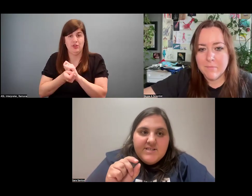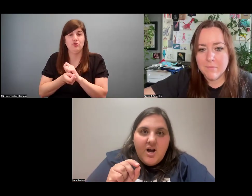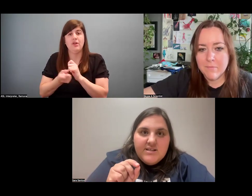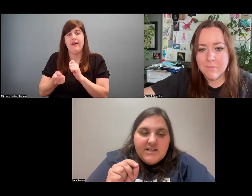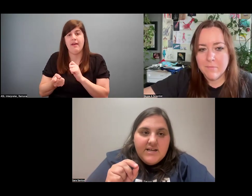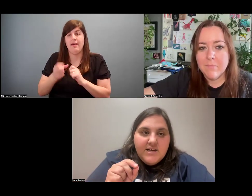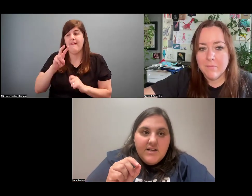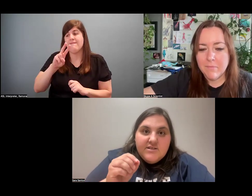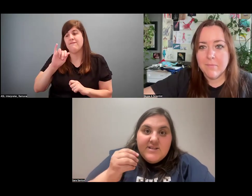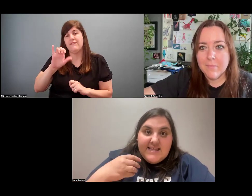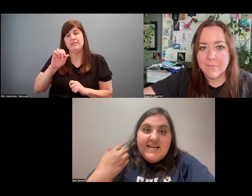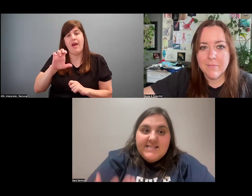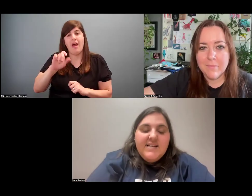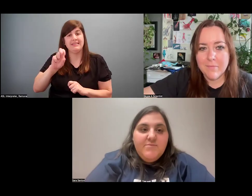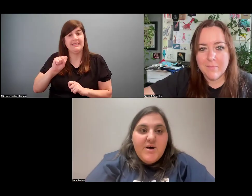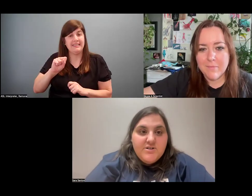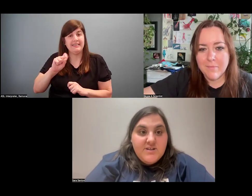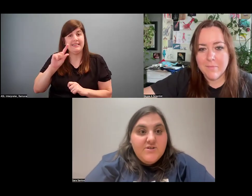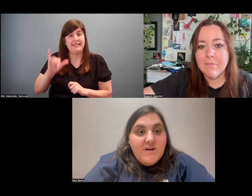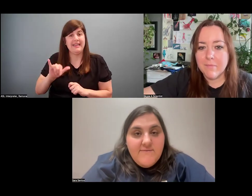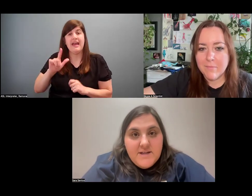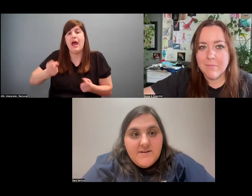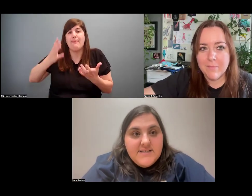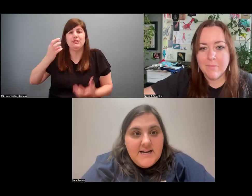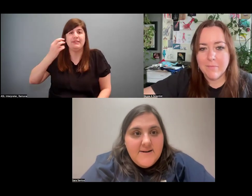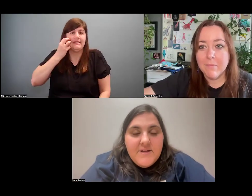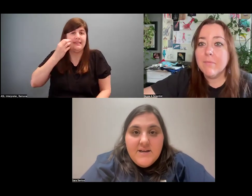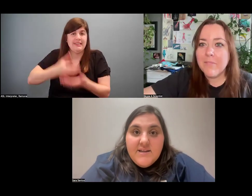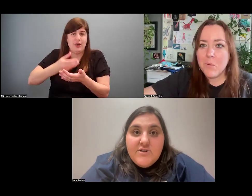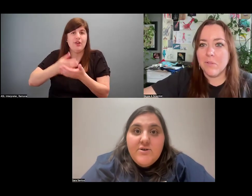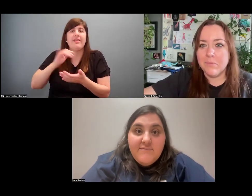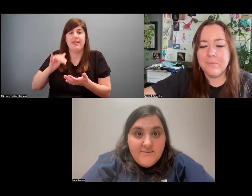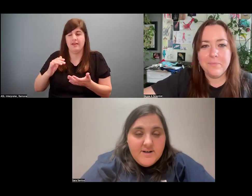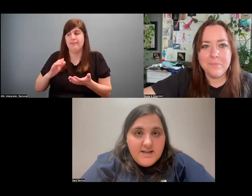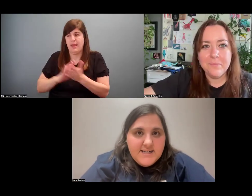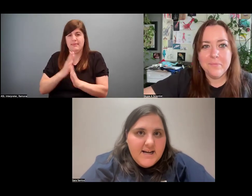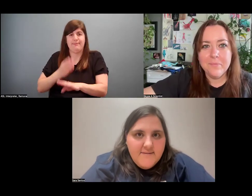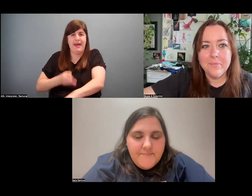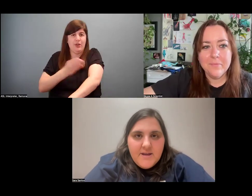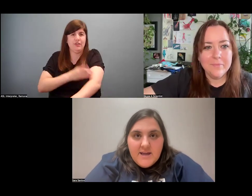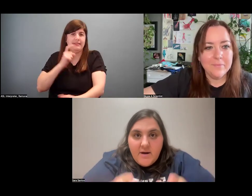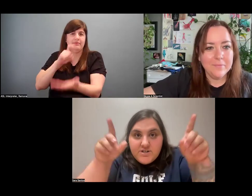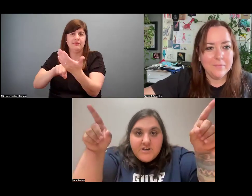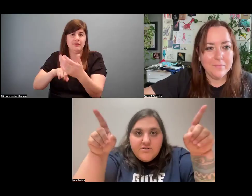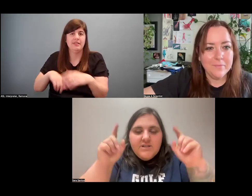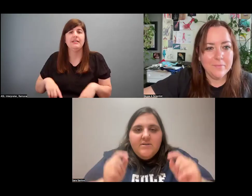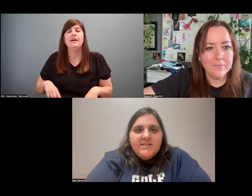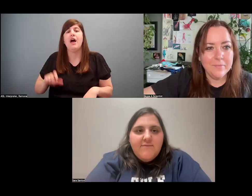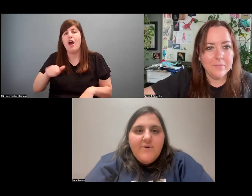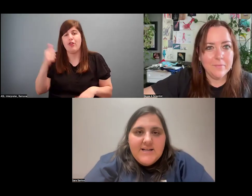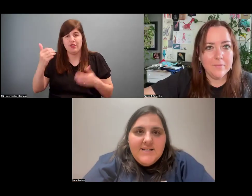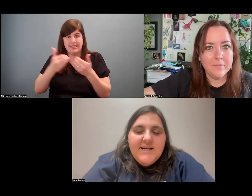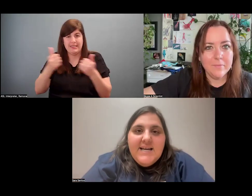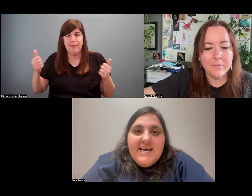relative viscosity so that they can sense better. So that's why they flick their antennae. They also have different antennae, which are usually the